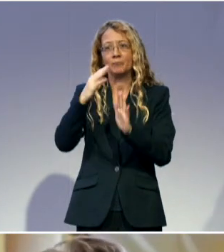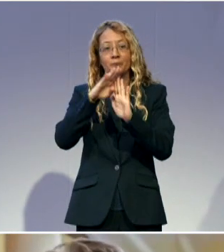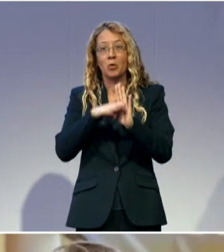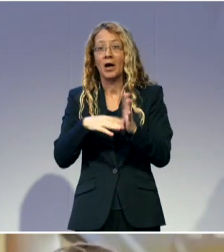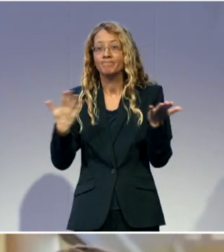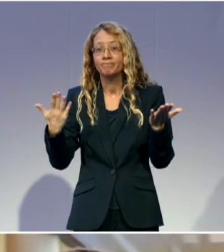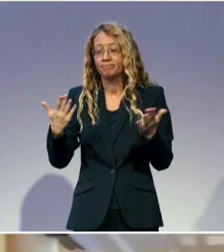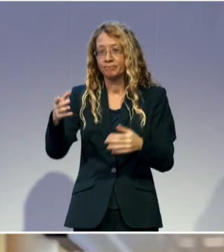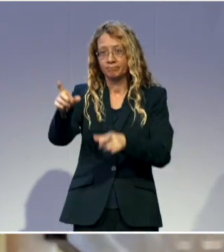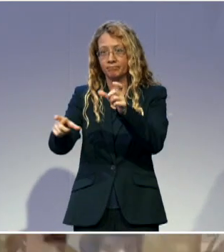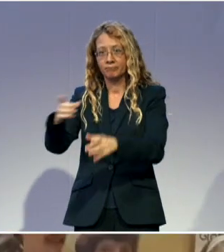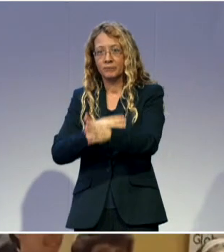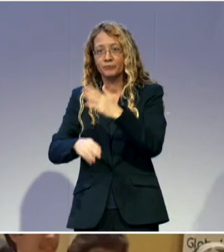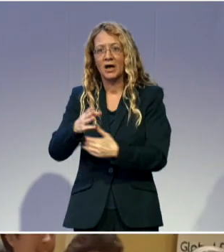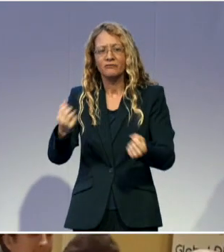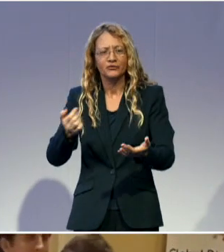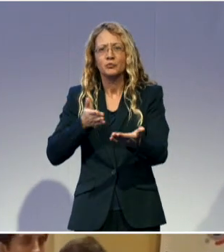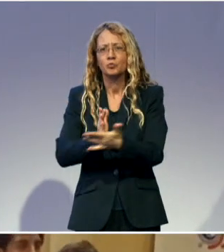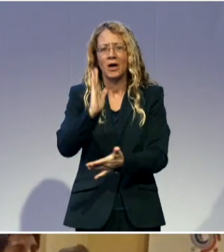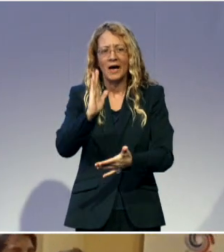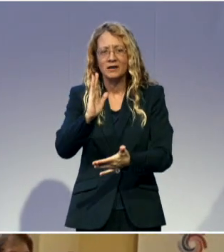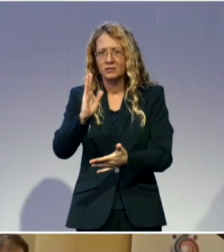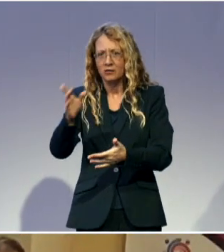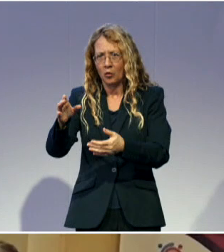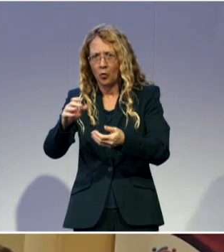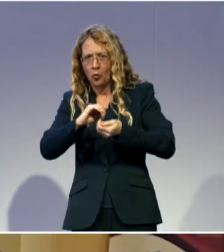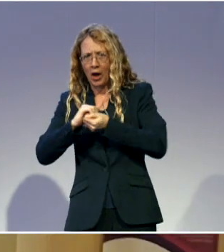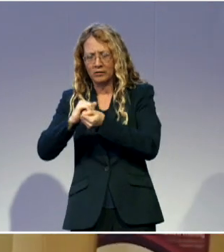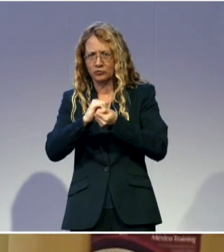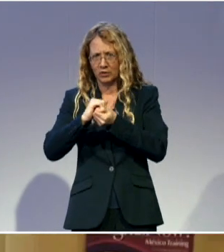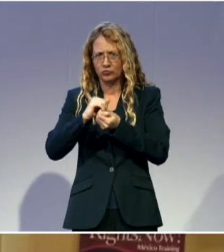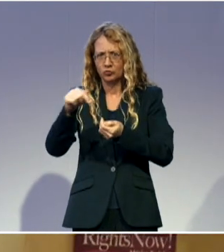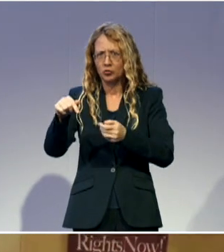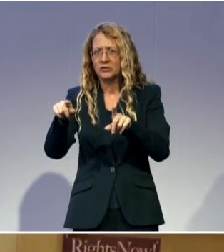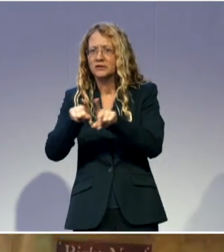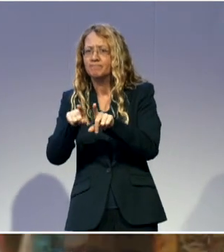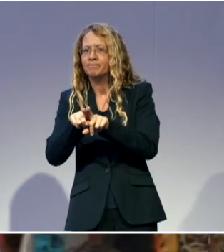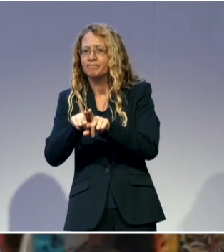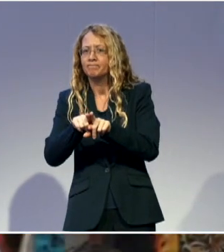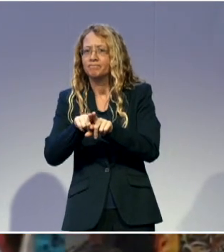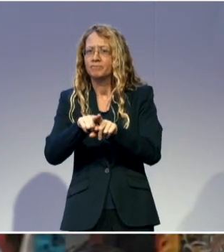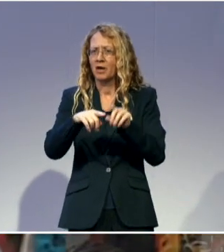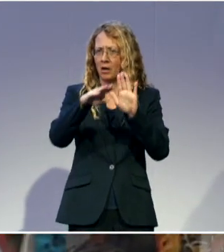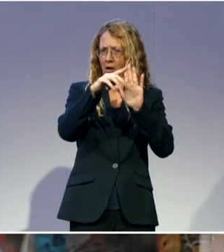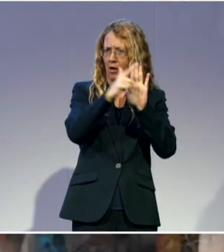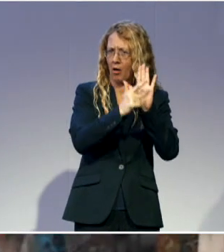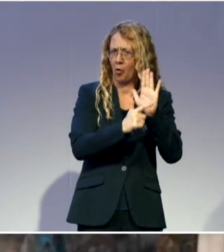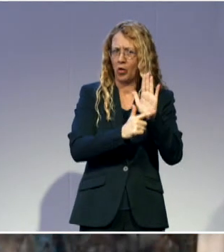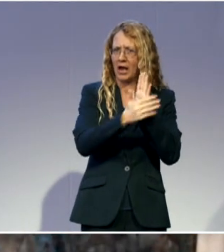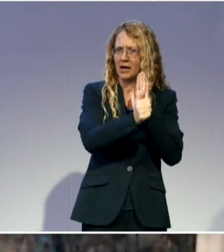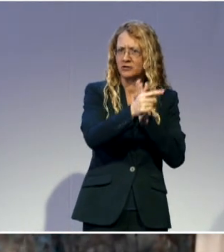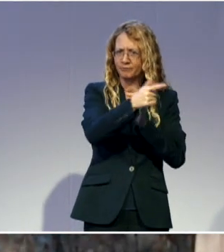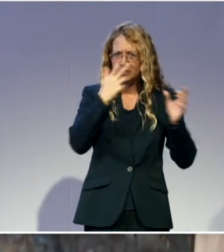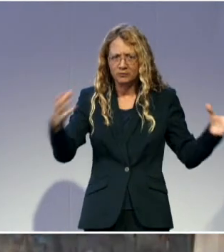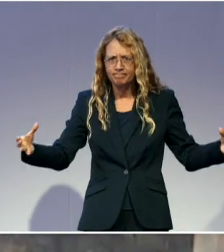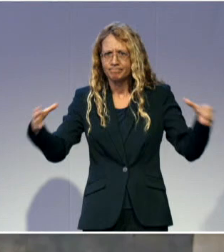legal experts in the US are partnered with DPOs in 6 countries to strengthen national law in